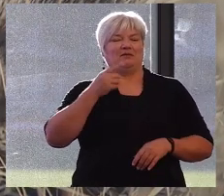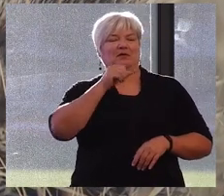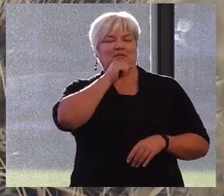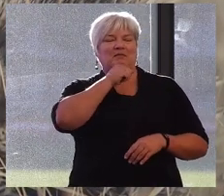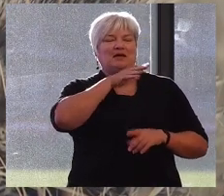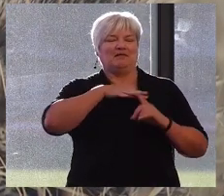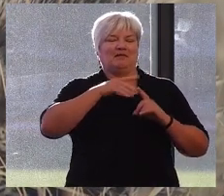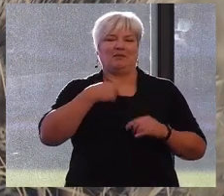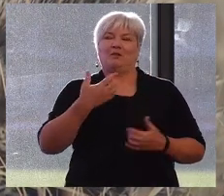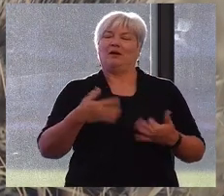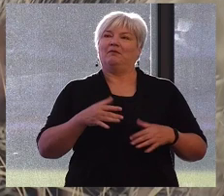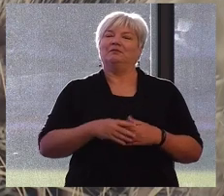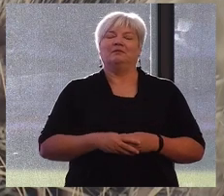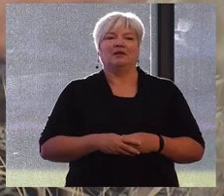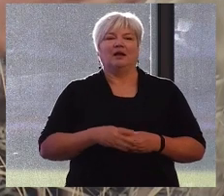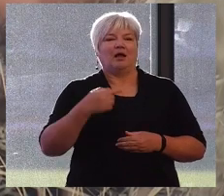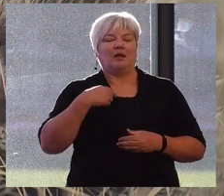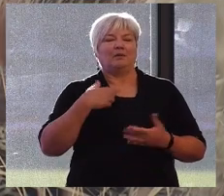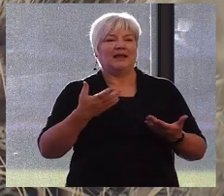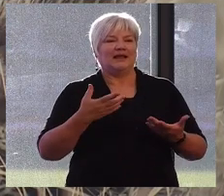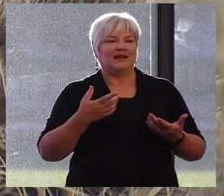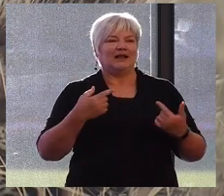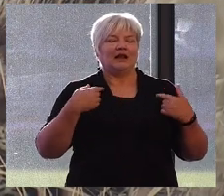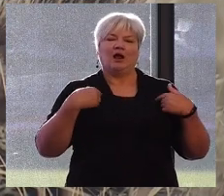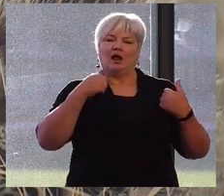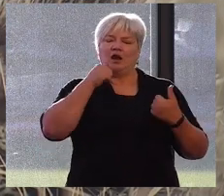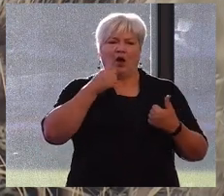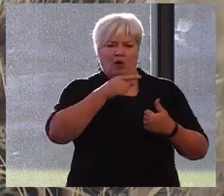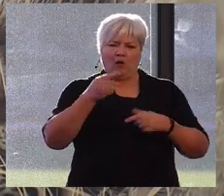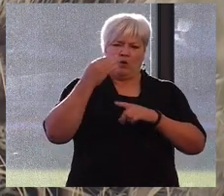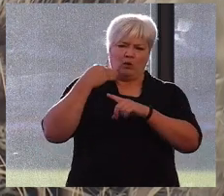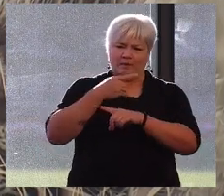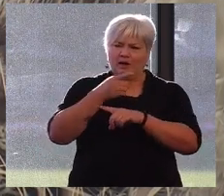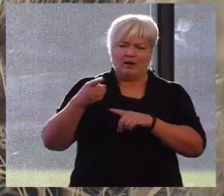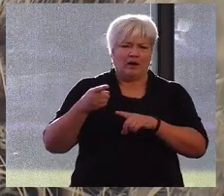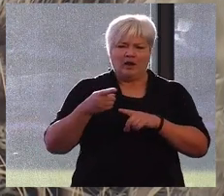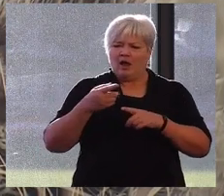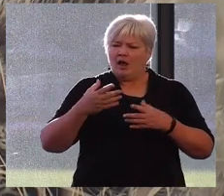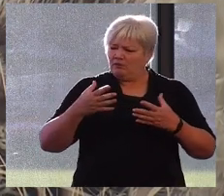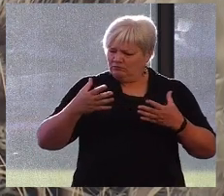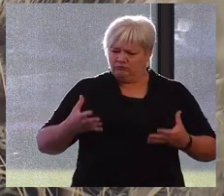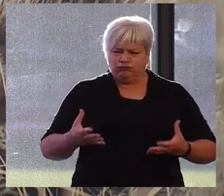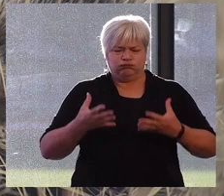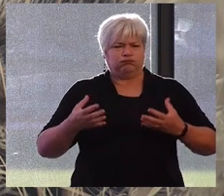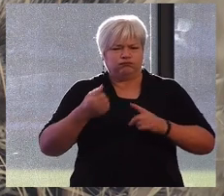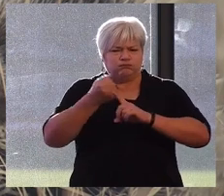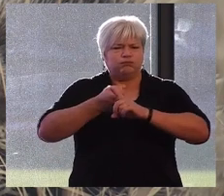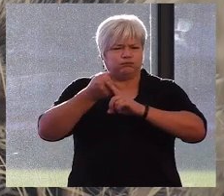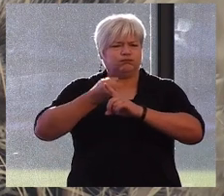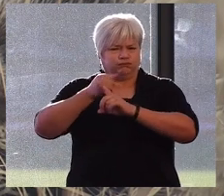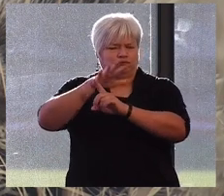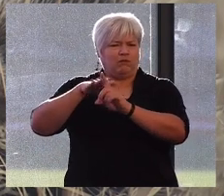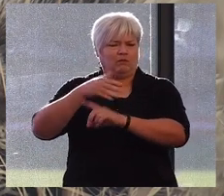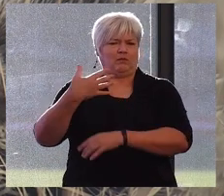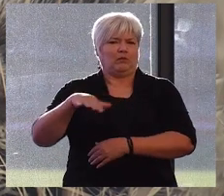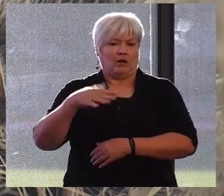has been a couple of decades. But nonetheless, I'm not a stranger to the immense strength that women have in the environment space. Two of them still sit in the